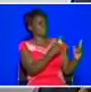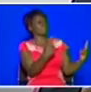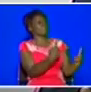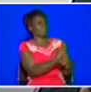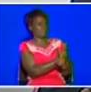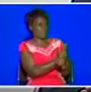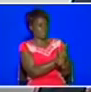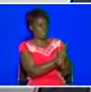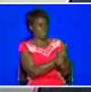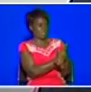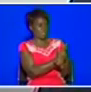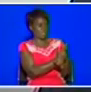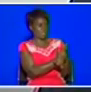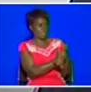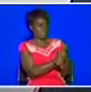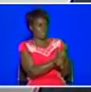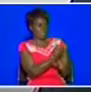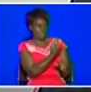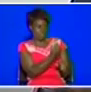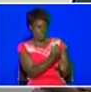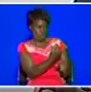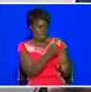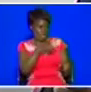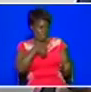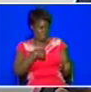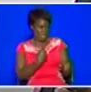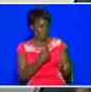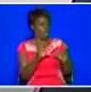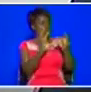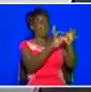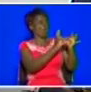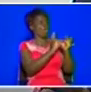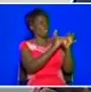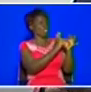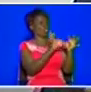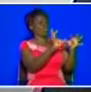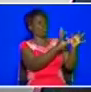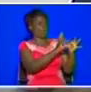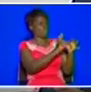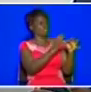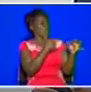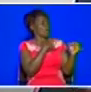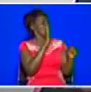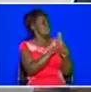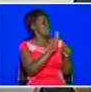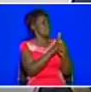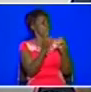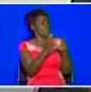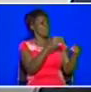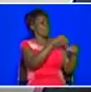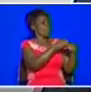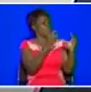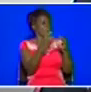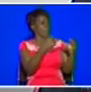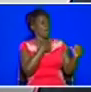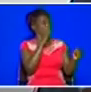in terms of outline, because as you know, we are a coalition. And in a coalition, you have many groups. And even within parties, you